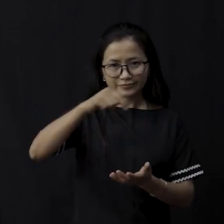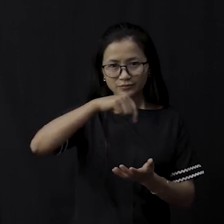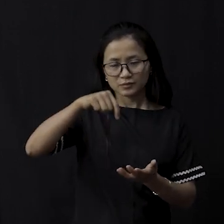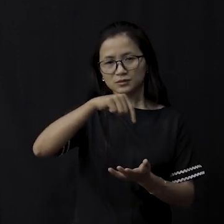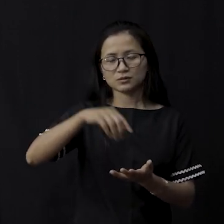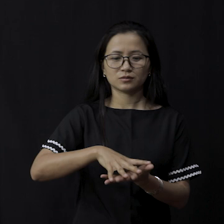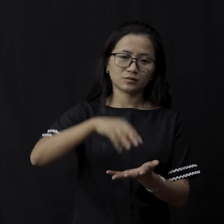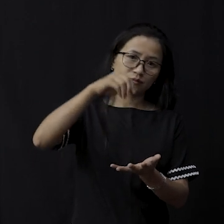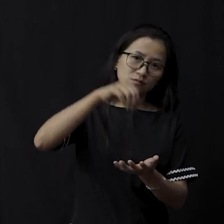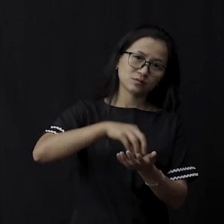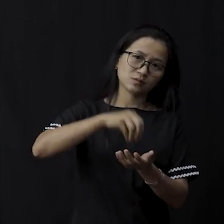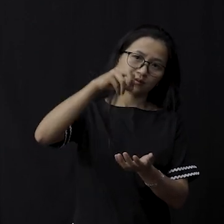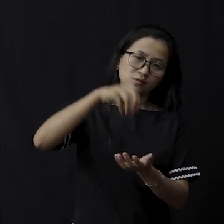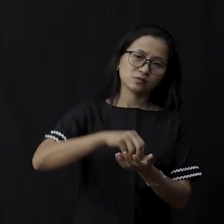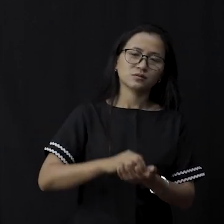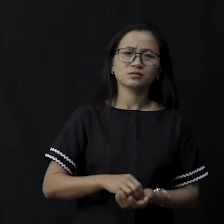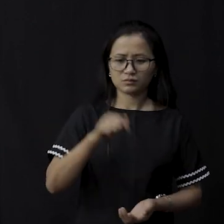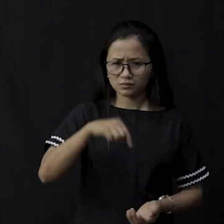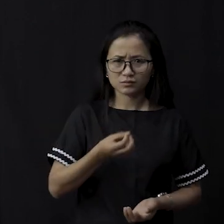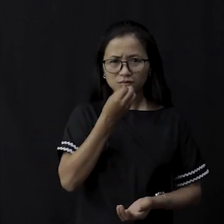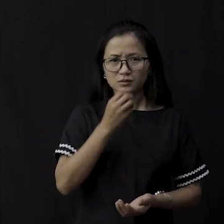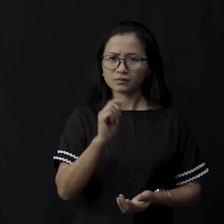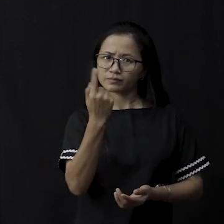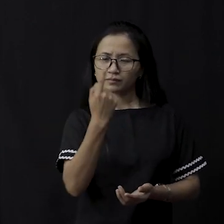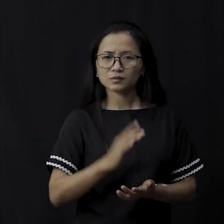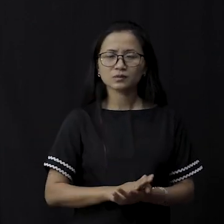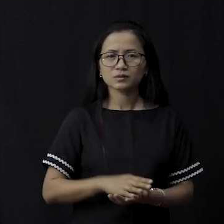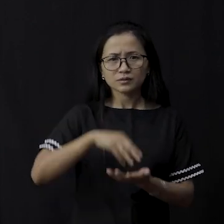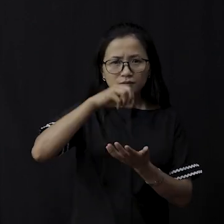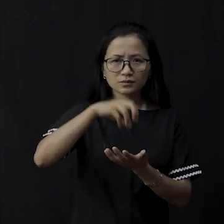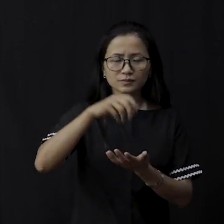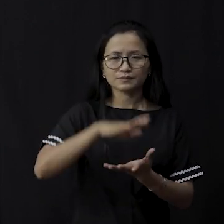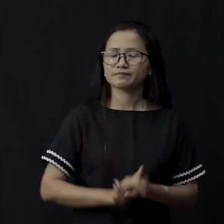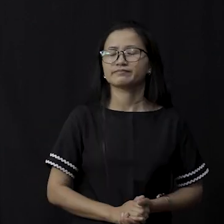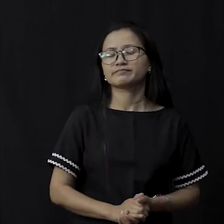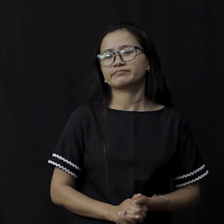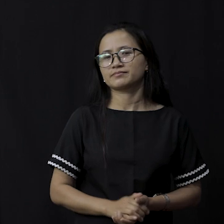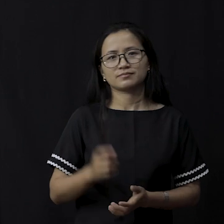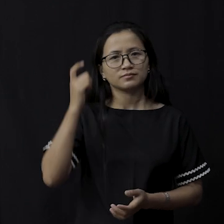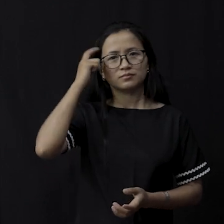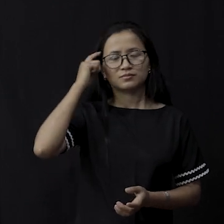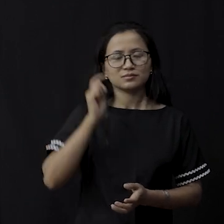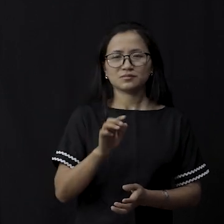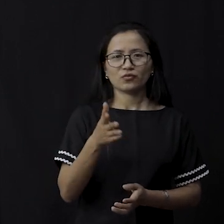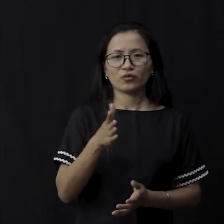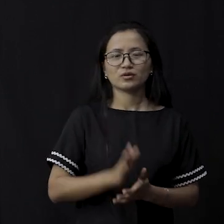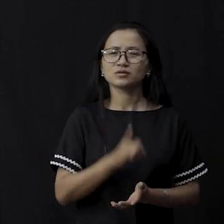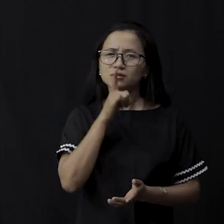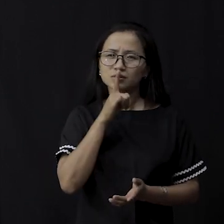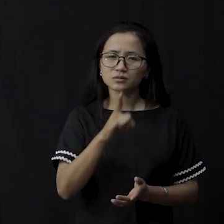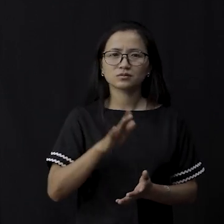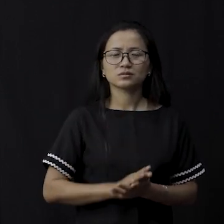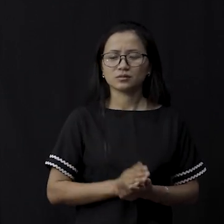is rice. So did you take only rice this morning? Just rice? No, I don't think so. Surely